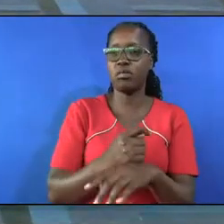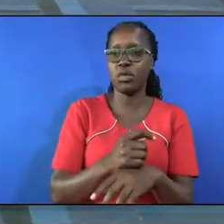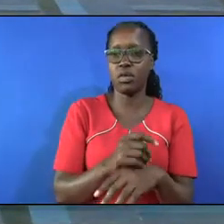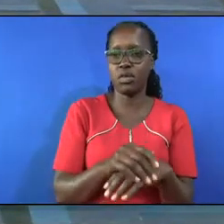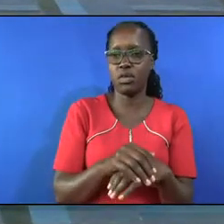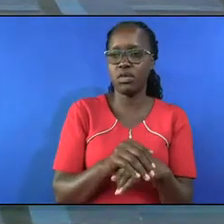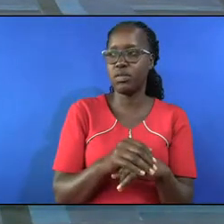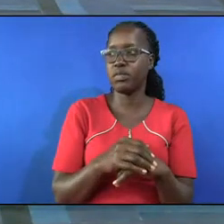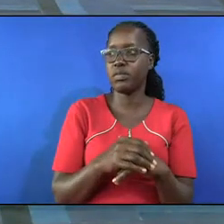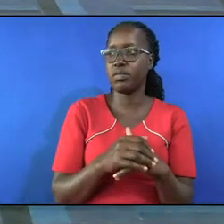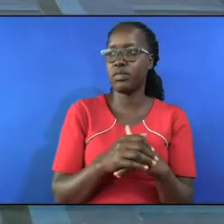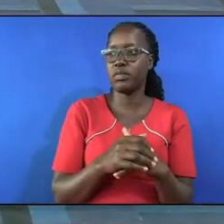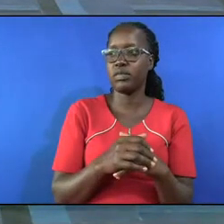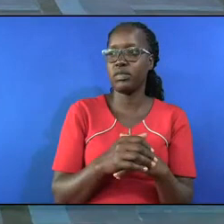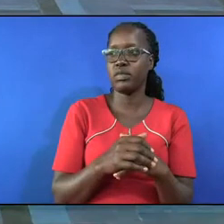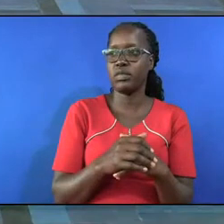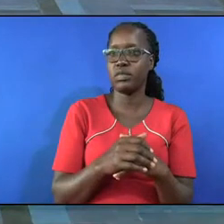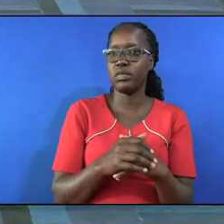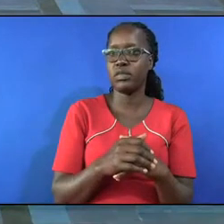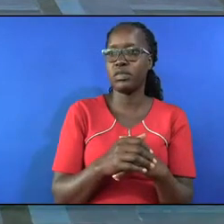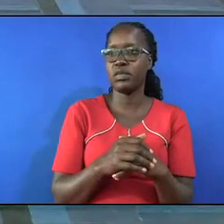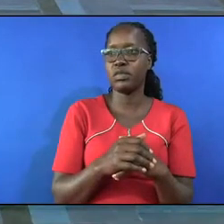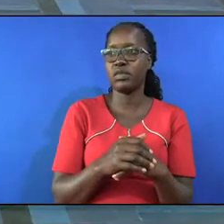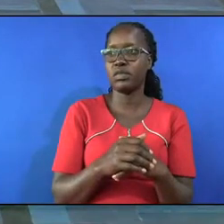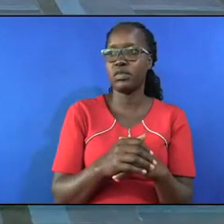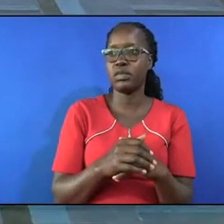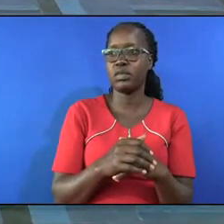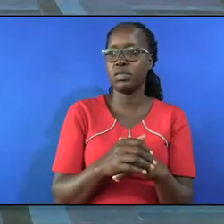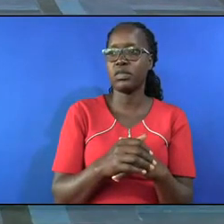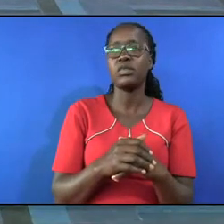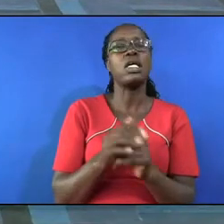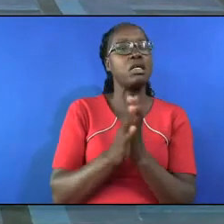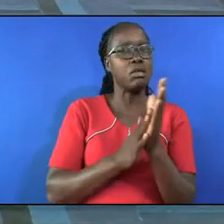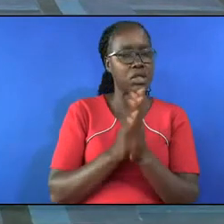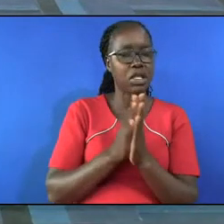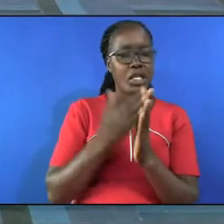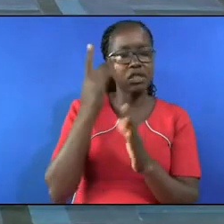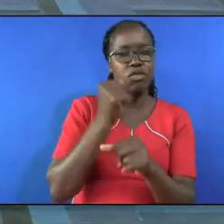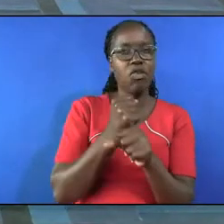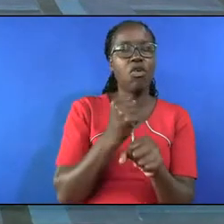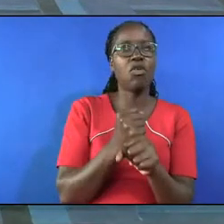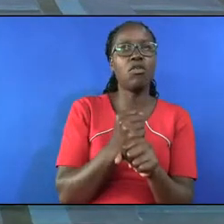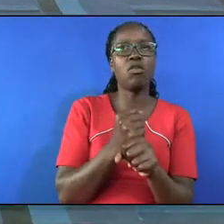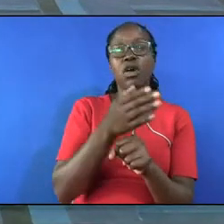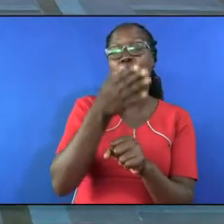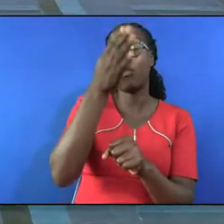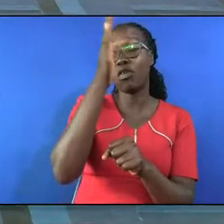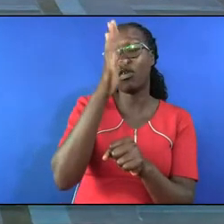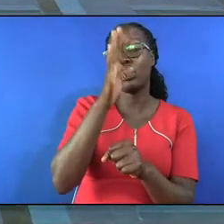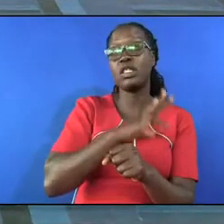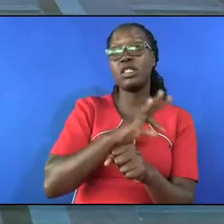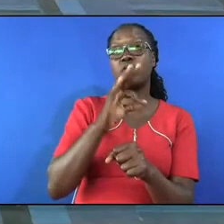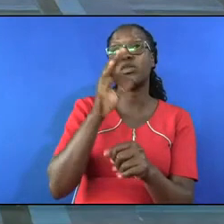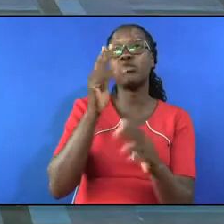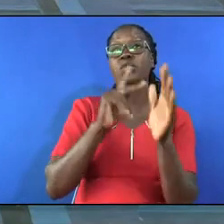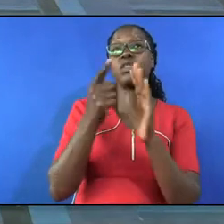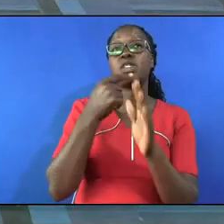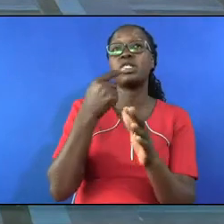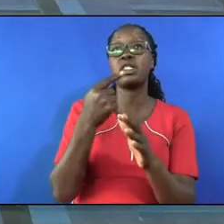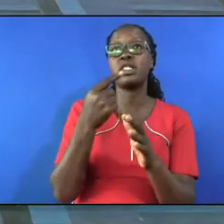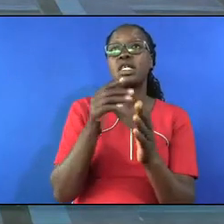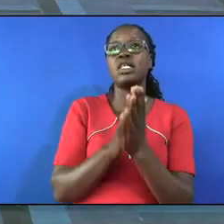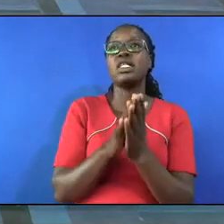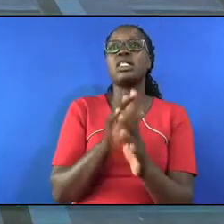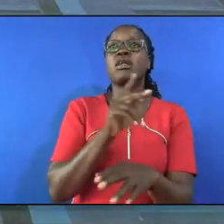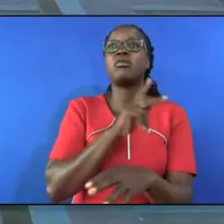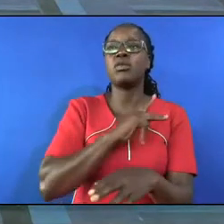That just shows King Joash's zeal. I mean, he was zealous for God at that young age. Okay, the spirit of prophecy says that once he